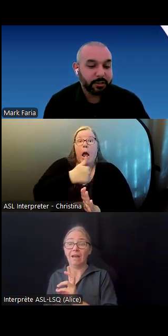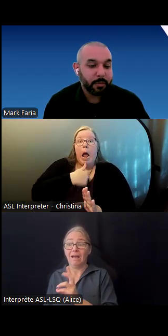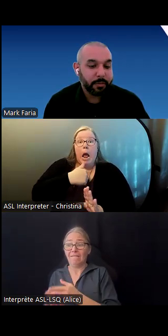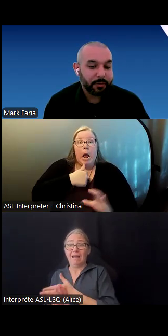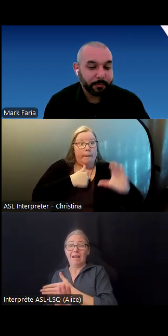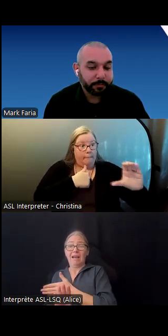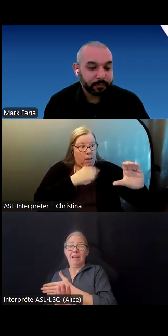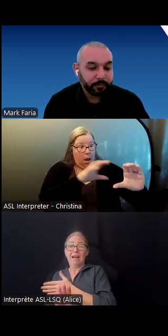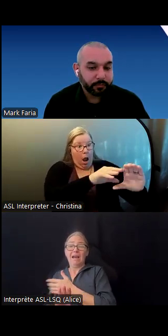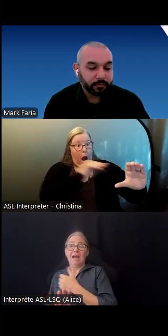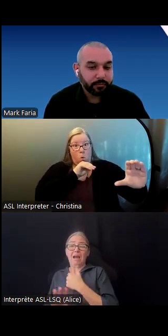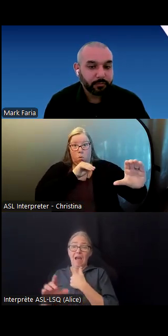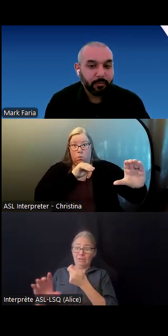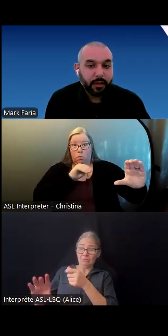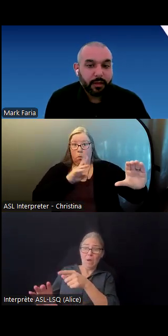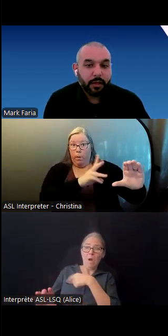to a maximum amount.